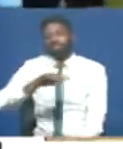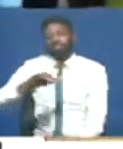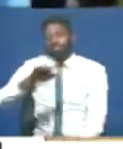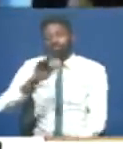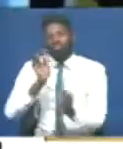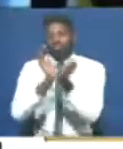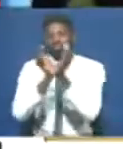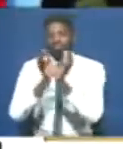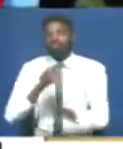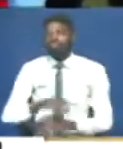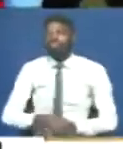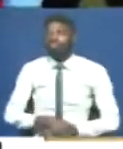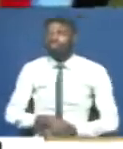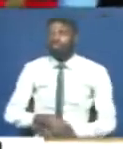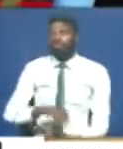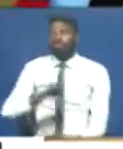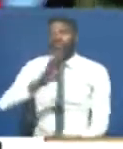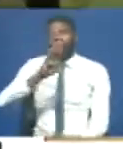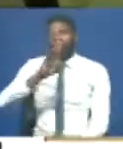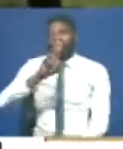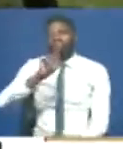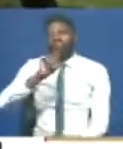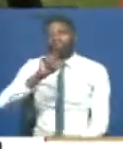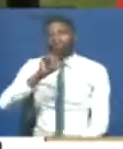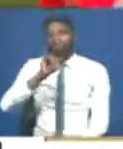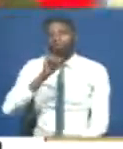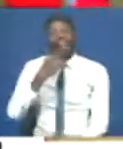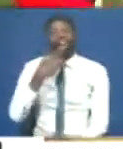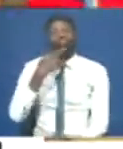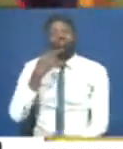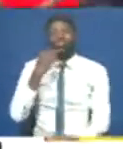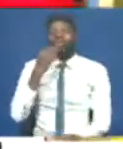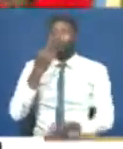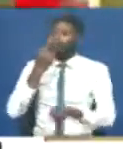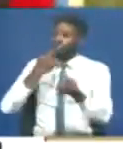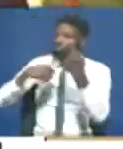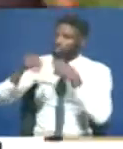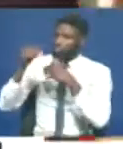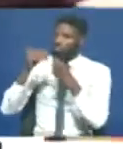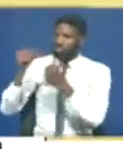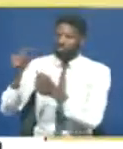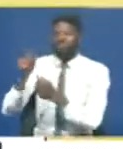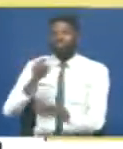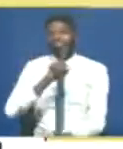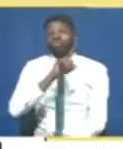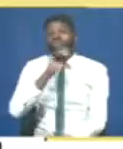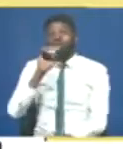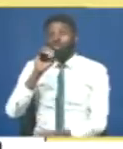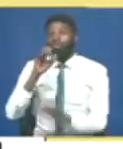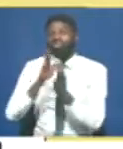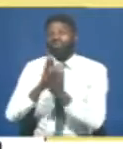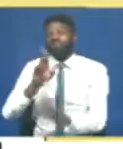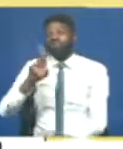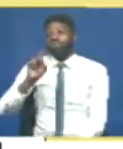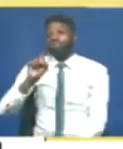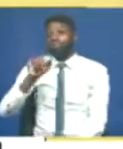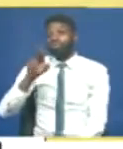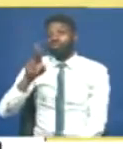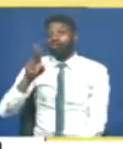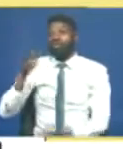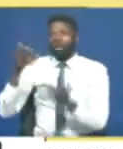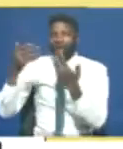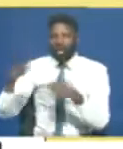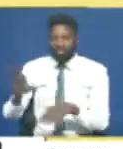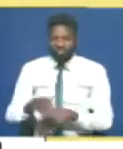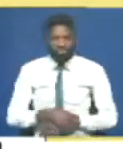Butali Sugar registered a 1-0 win over USIU at City Park Hockey Stadium. Constant Wahura netted the only goal of